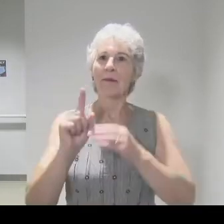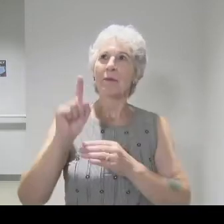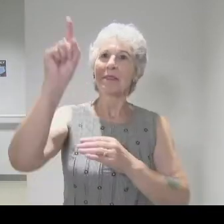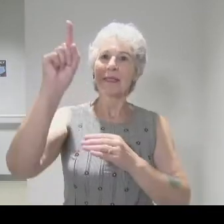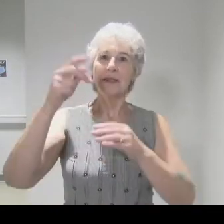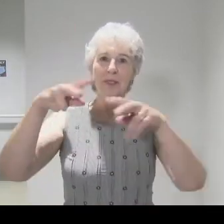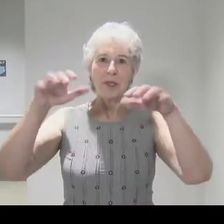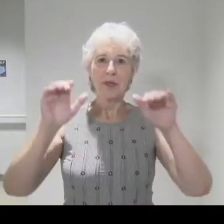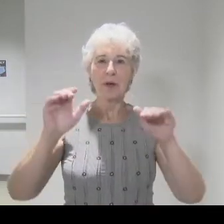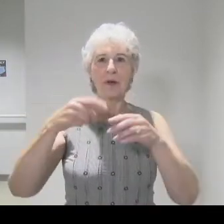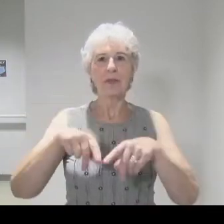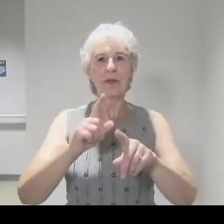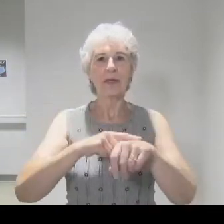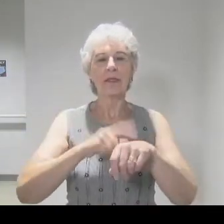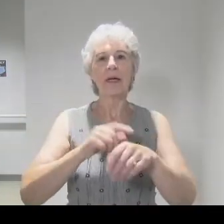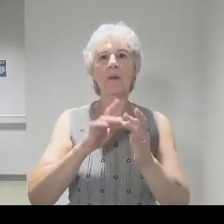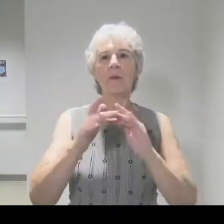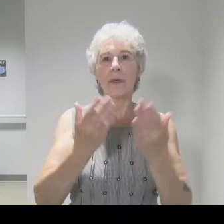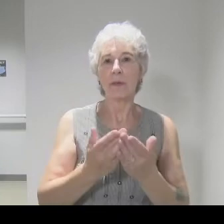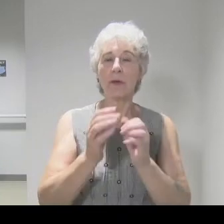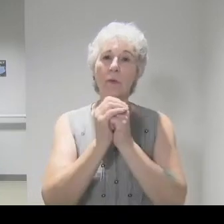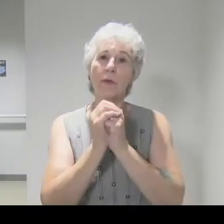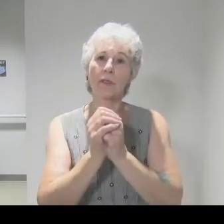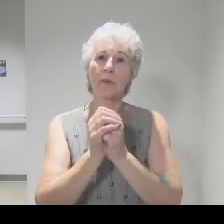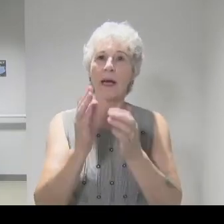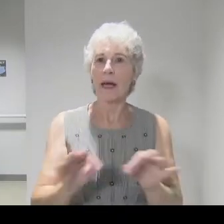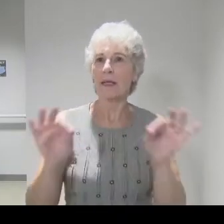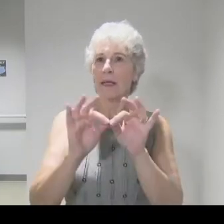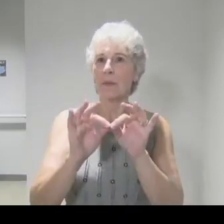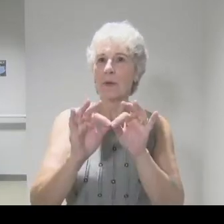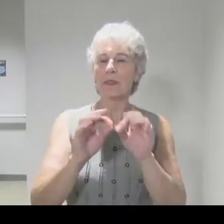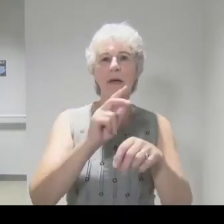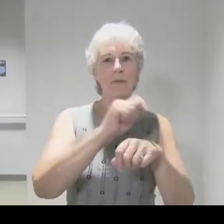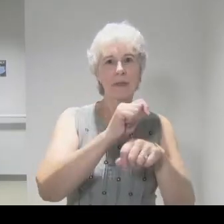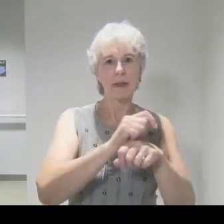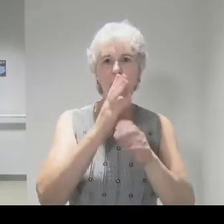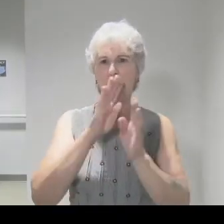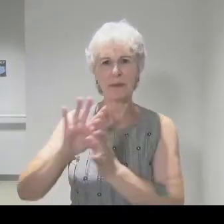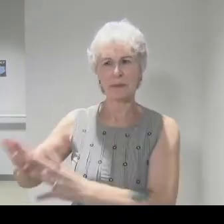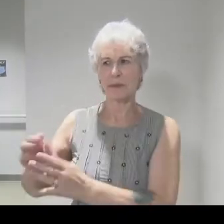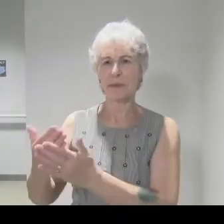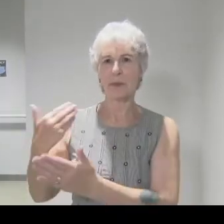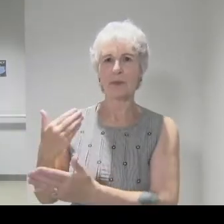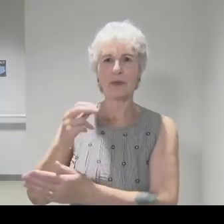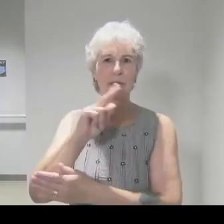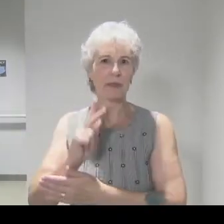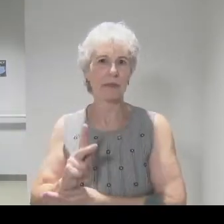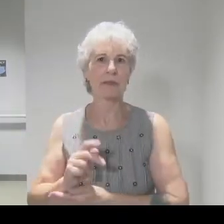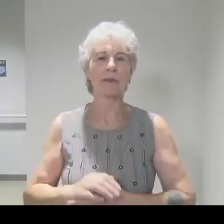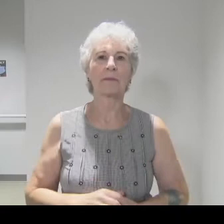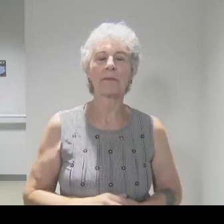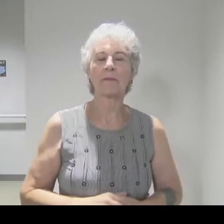during a time when biblical worship and the importance of the temple had been neglected by the previous kings, Amon and